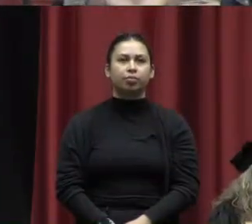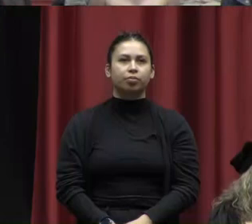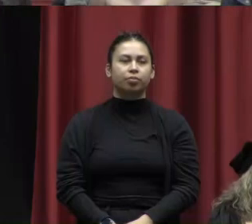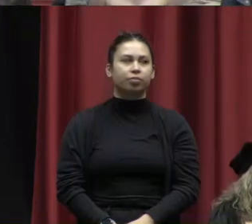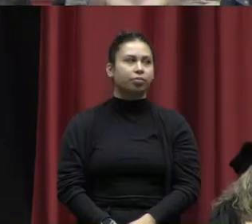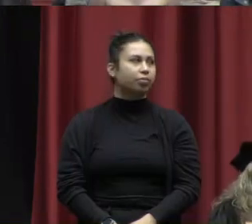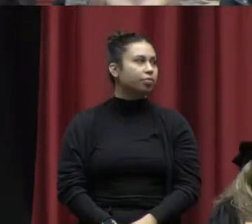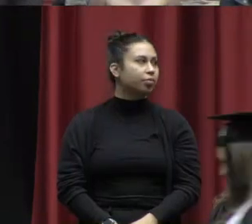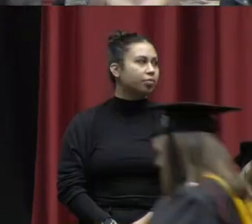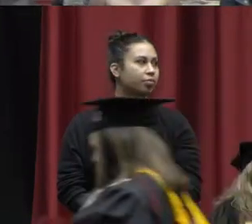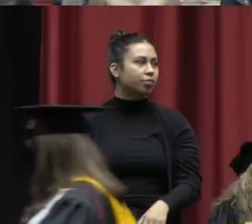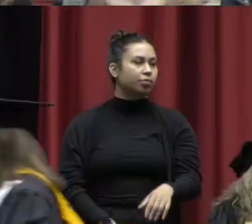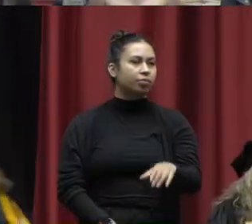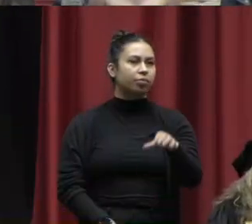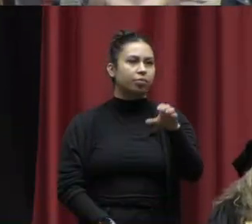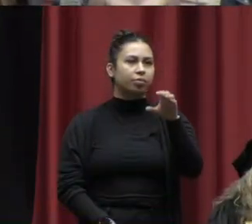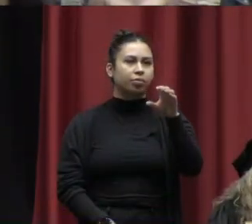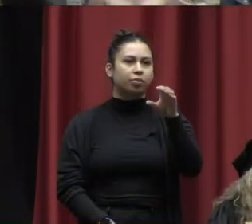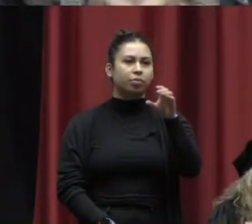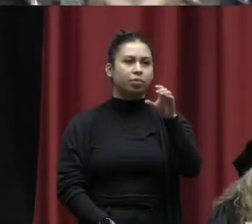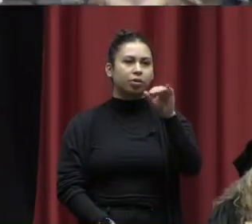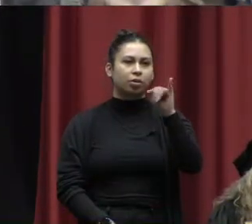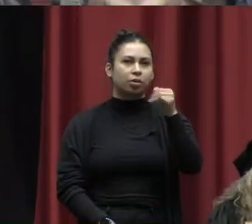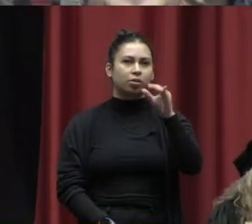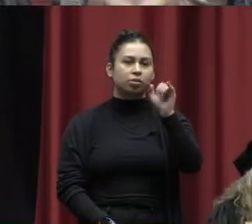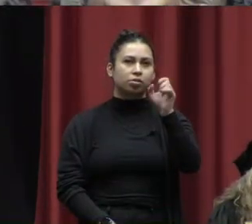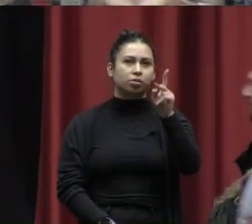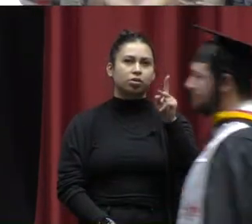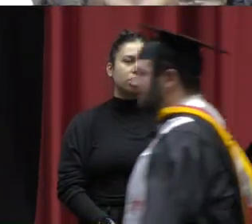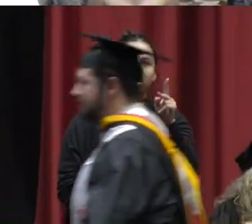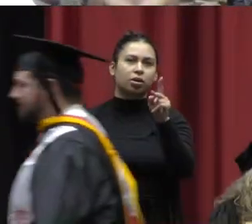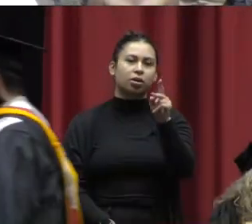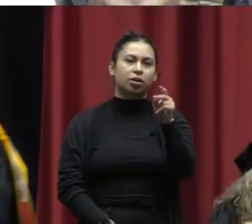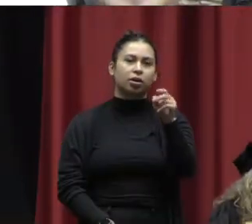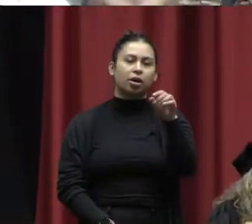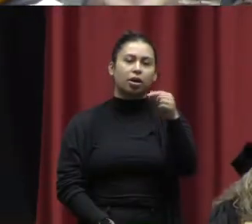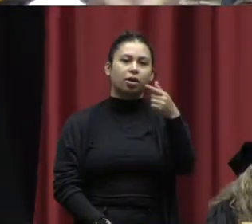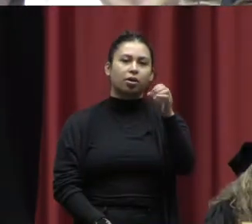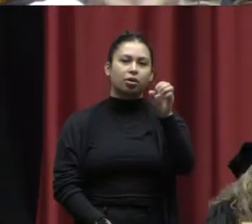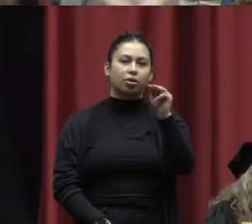Elaine Jax Diaz de Bedoya,